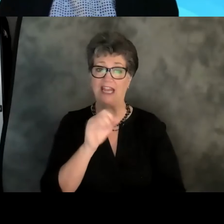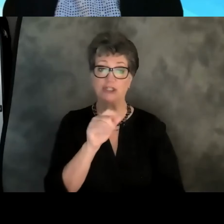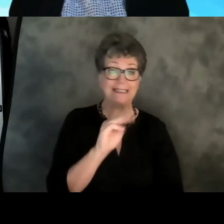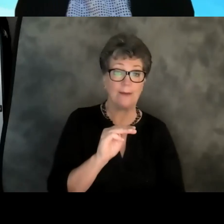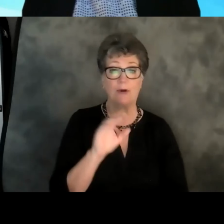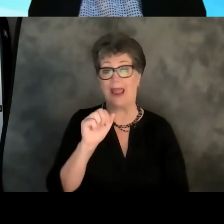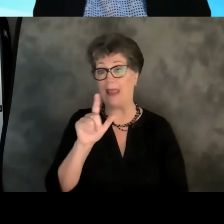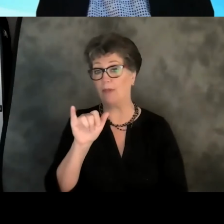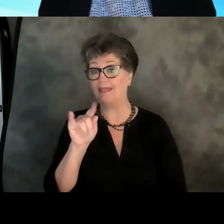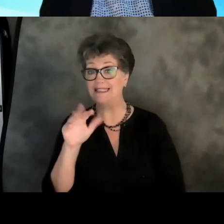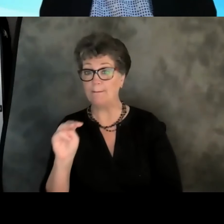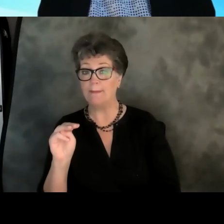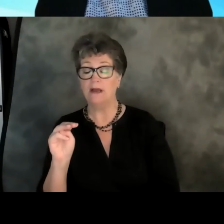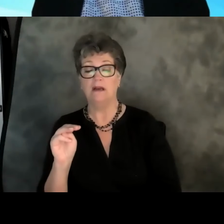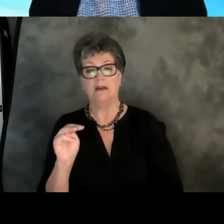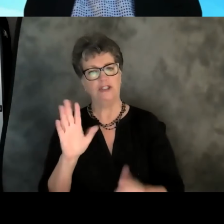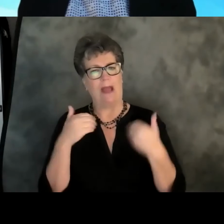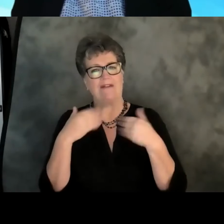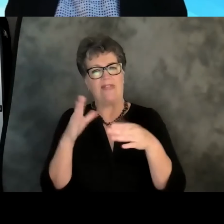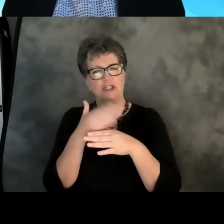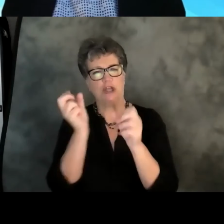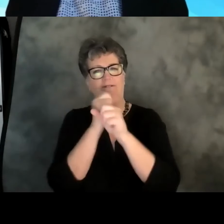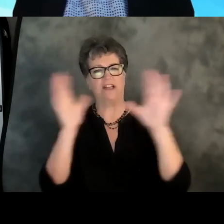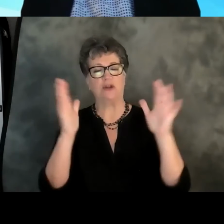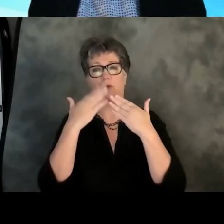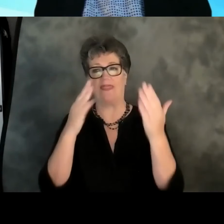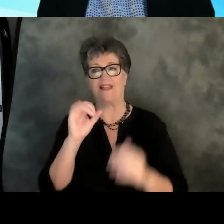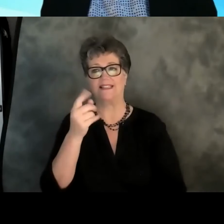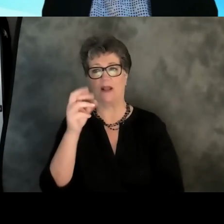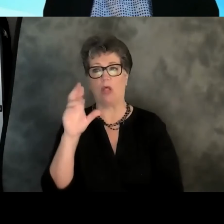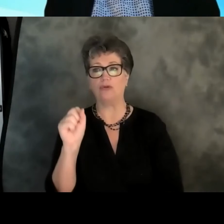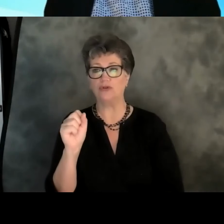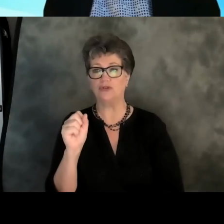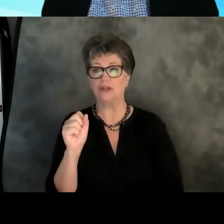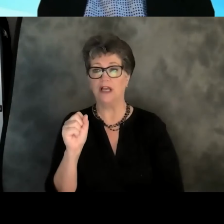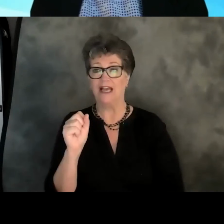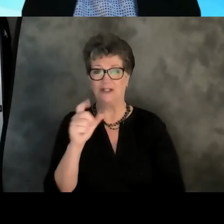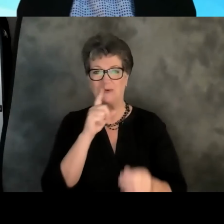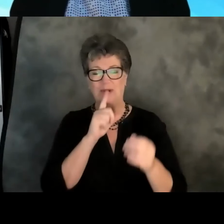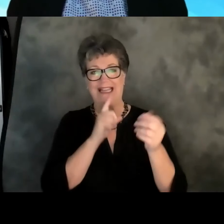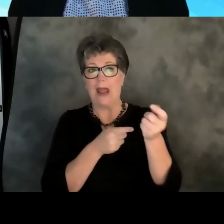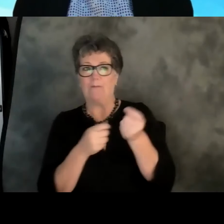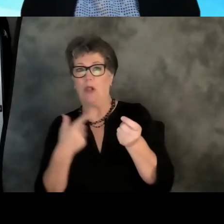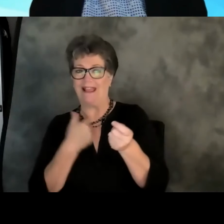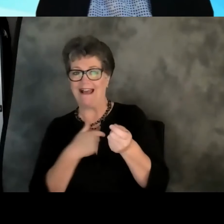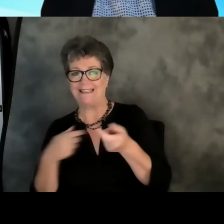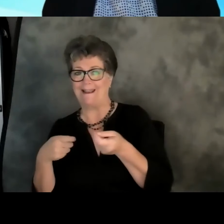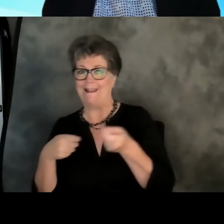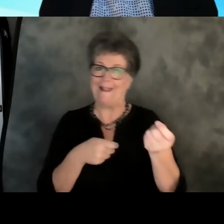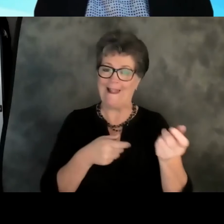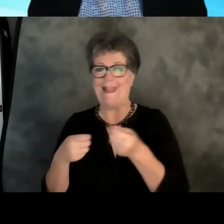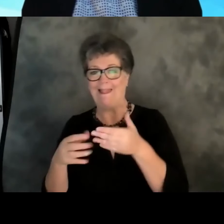to really try to have that shared vision. And I want to thank the stakeholders for really pulling us and leading us in this way.